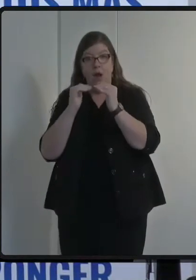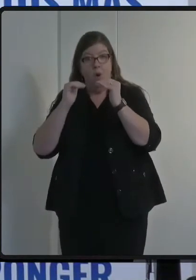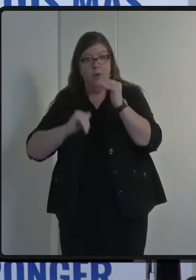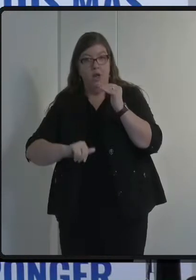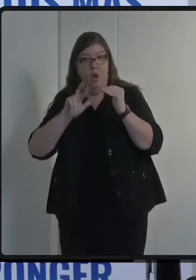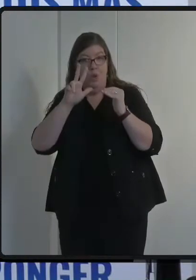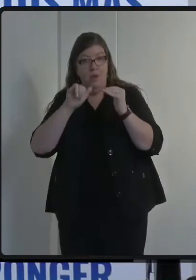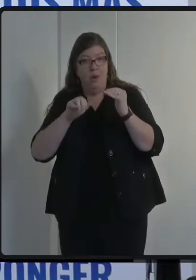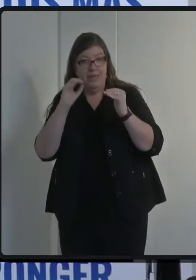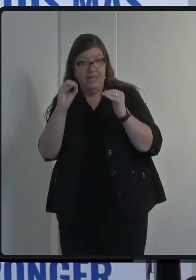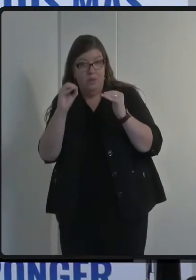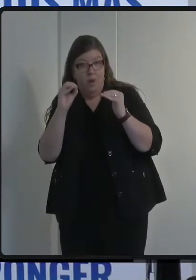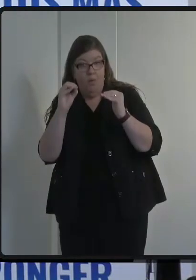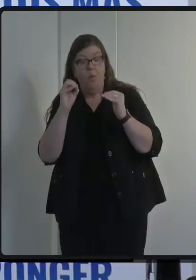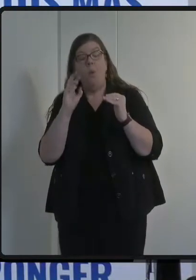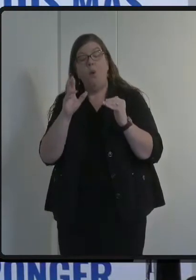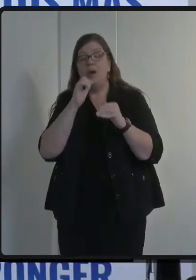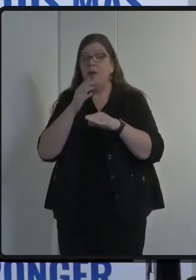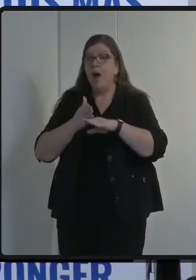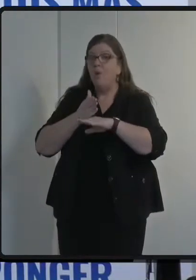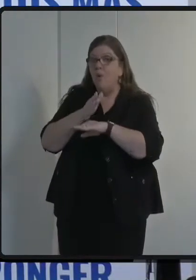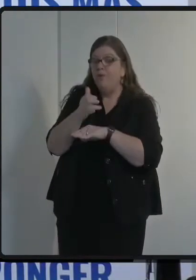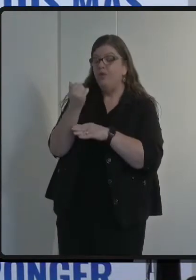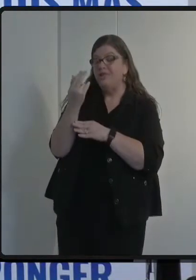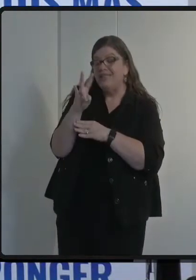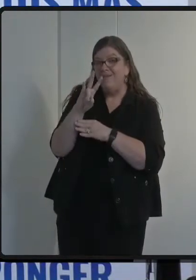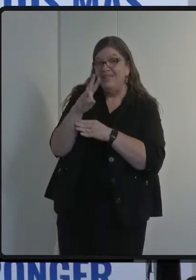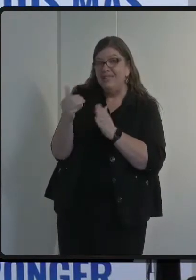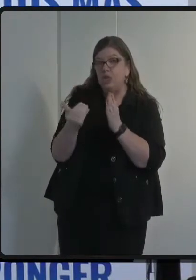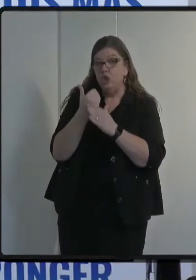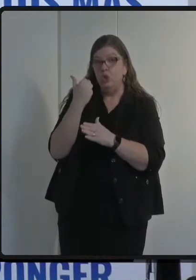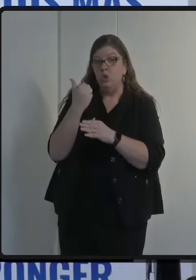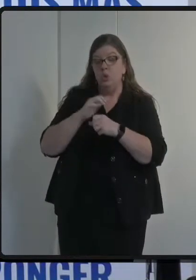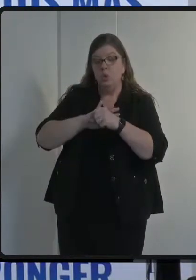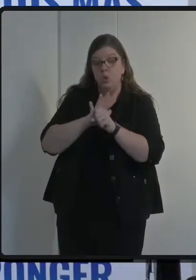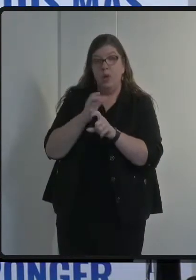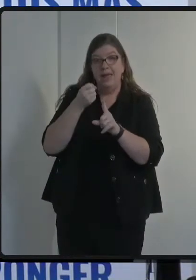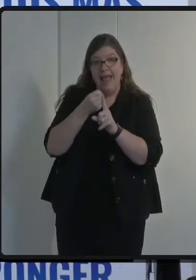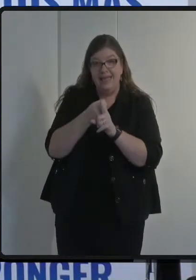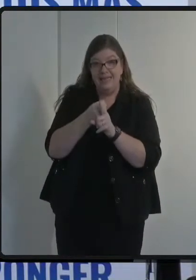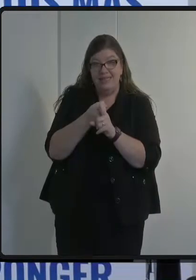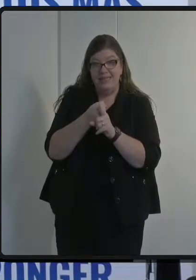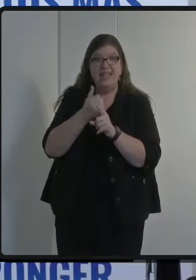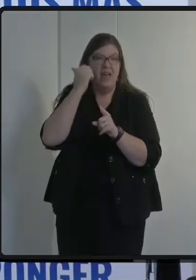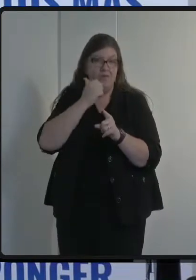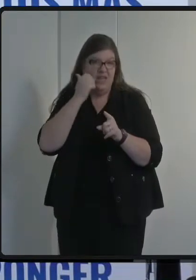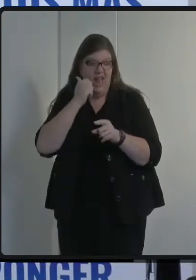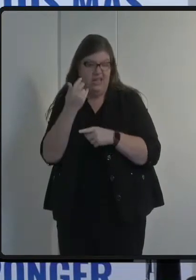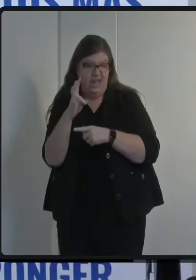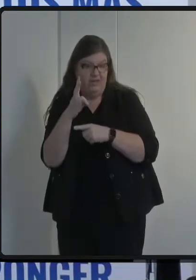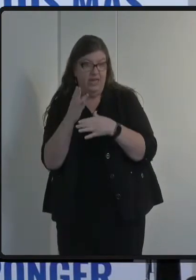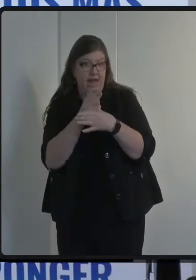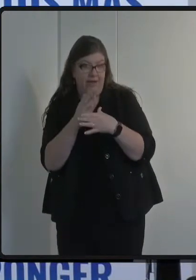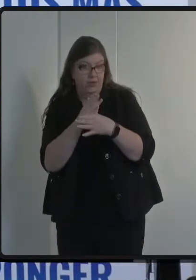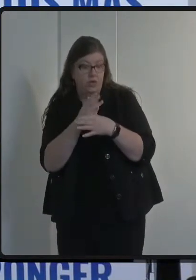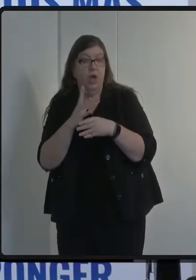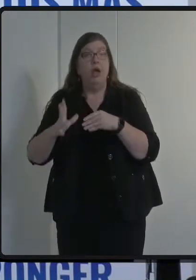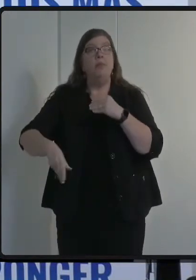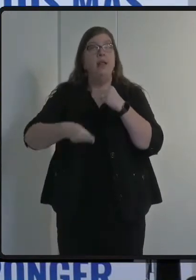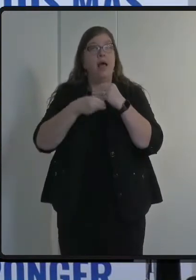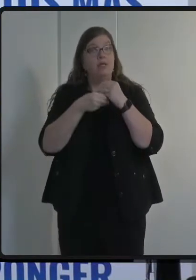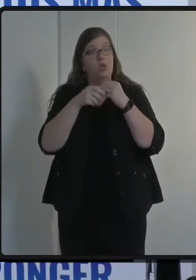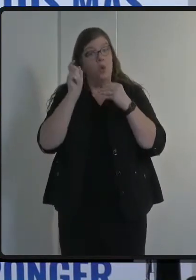or no more than an average of 17 new cases for our county population per day. Additionally,